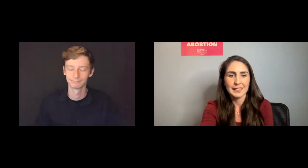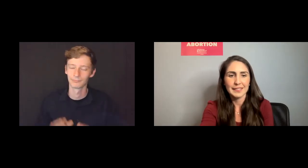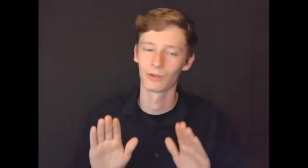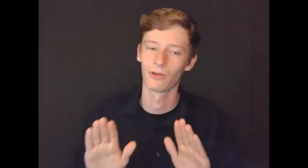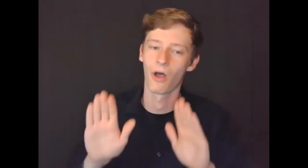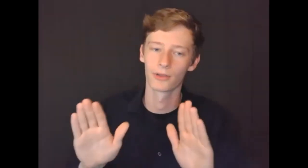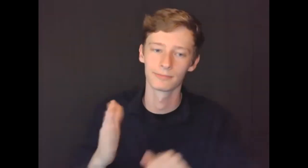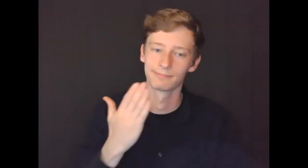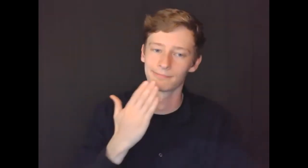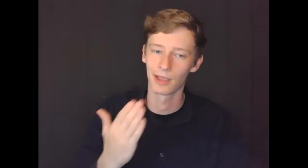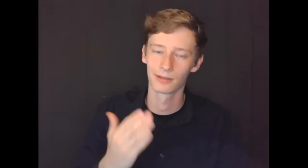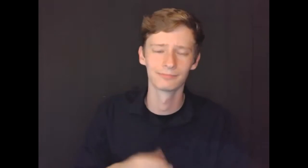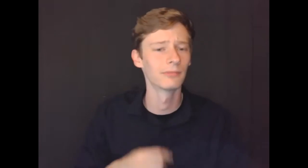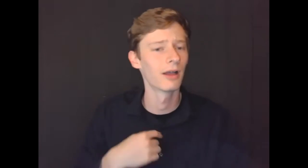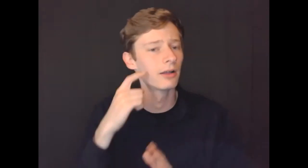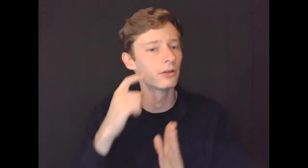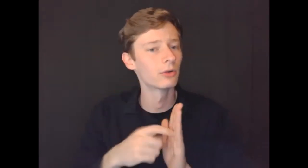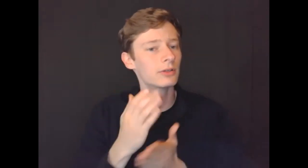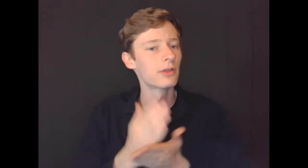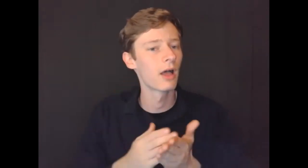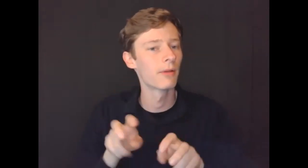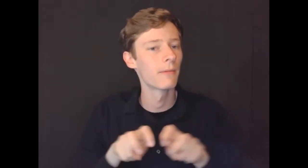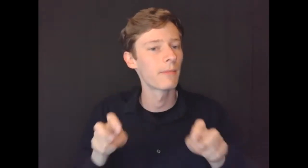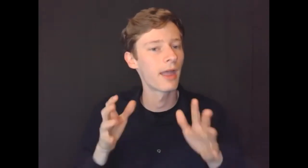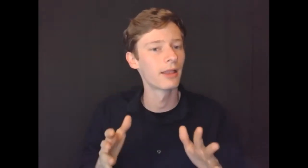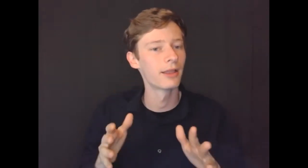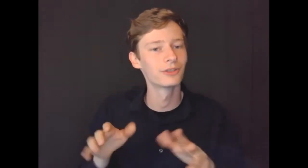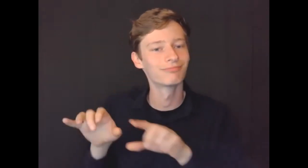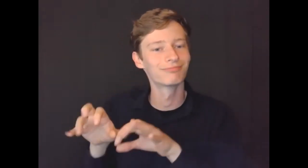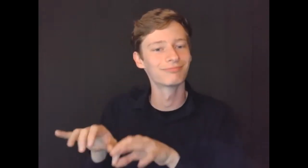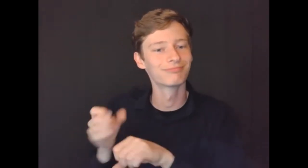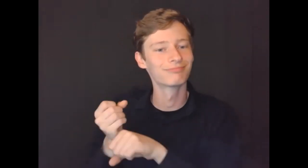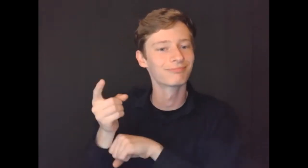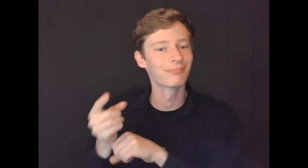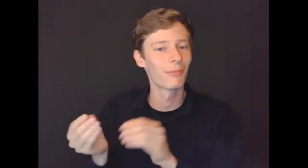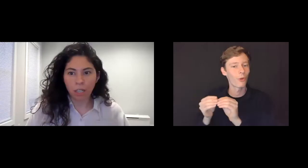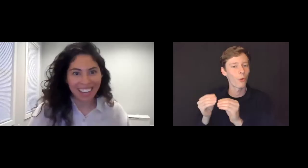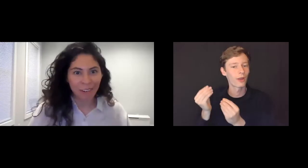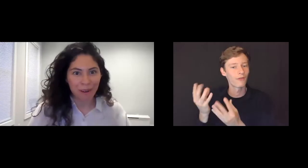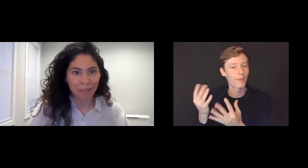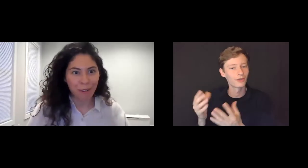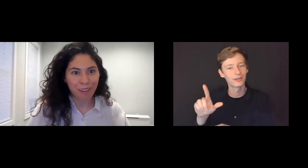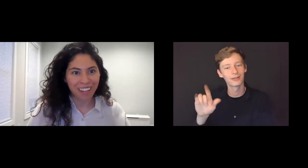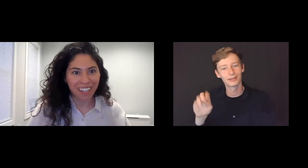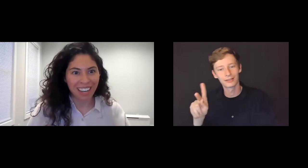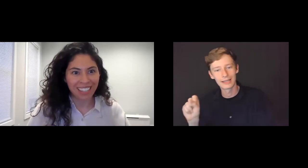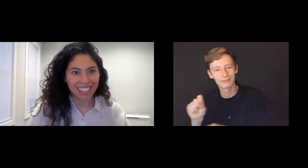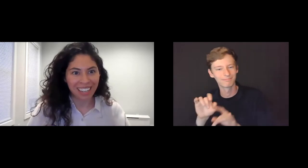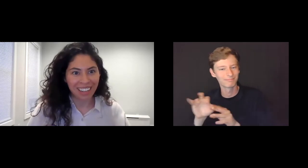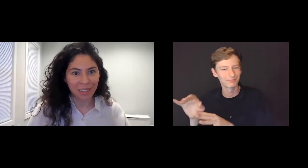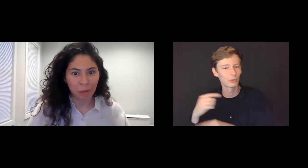Awesome, thank you. And I also saw some of our panelists dropping more information in the chat. So we invite you to look at that for more info